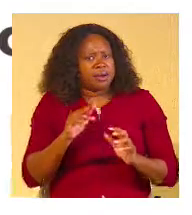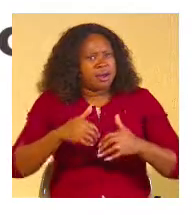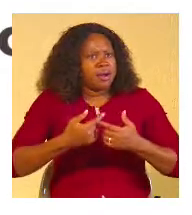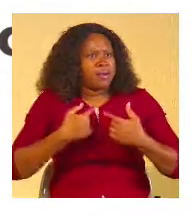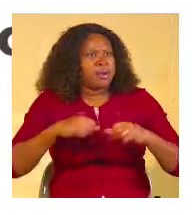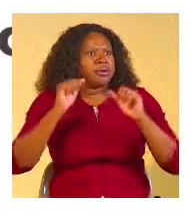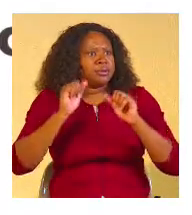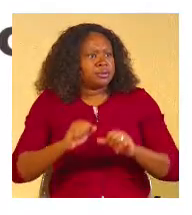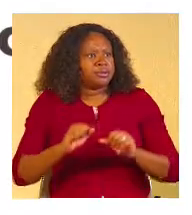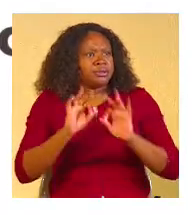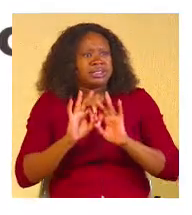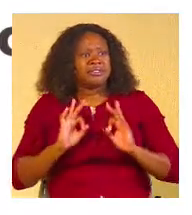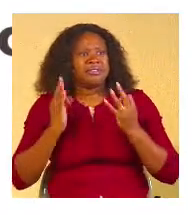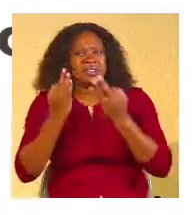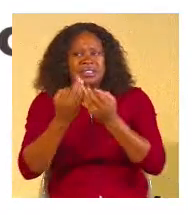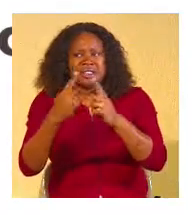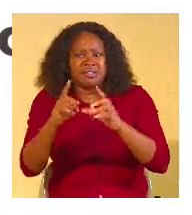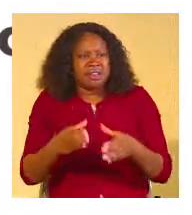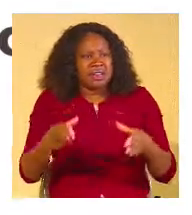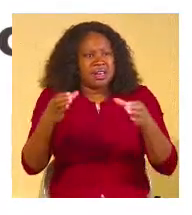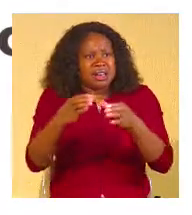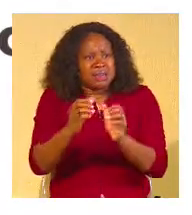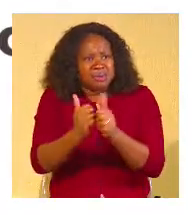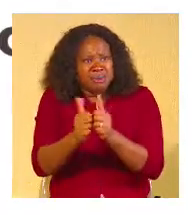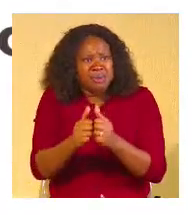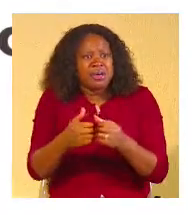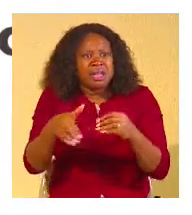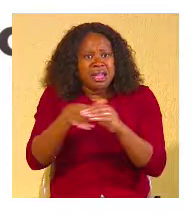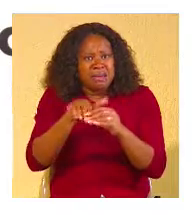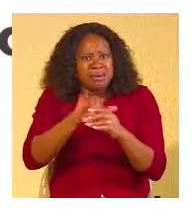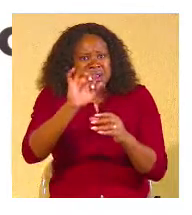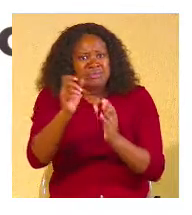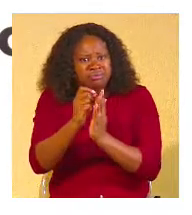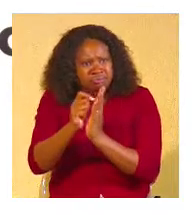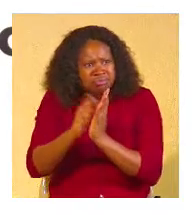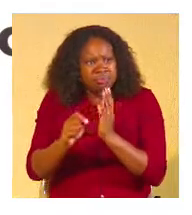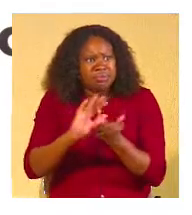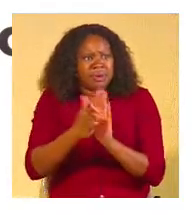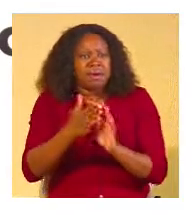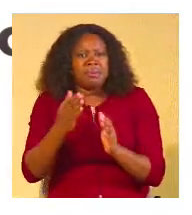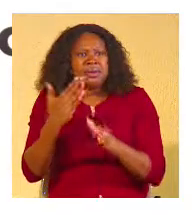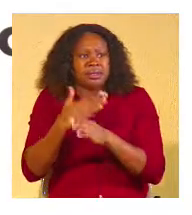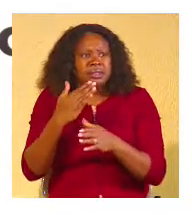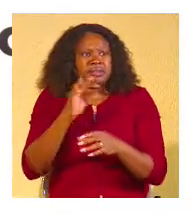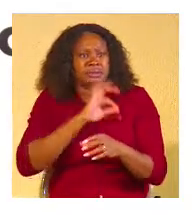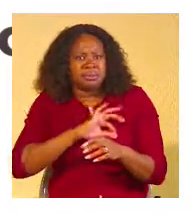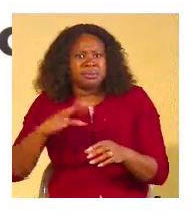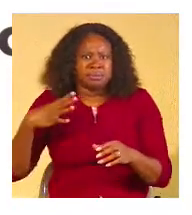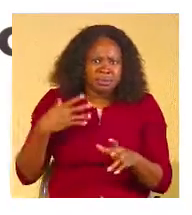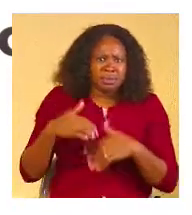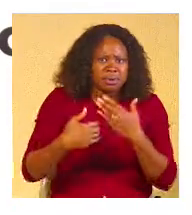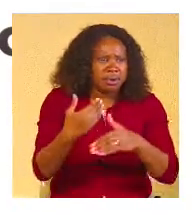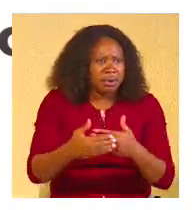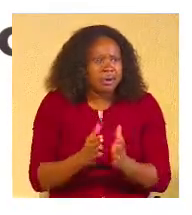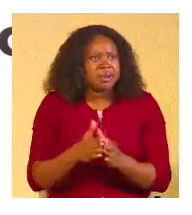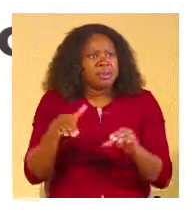can we enforce federations, clubs, to ensure that their members are registered as employees, employers, their members